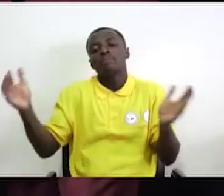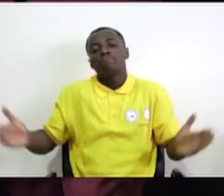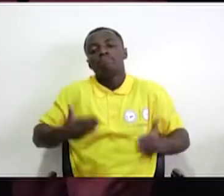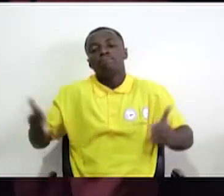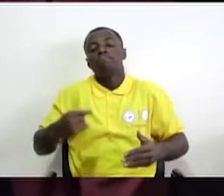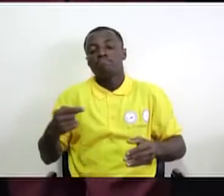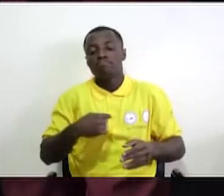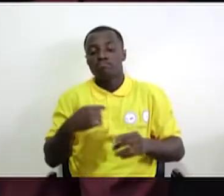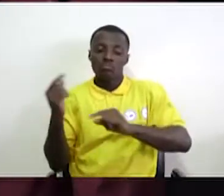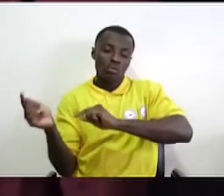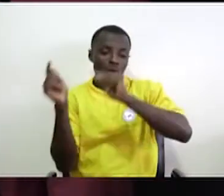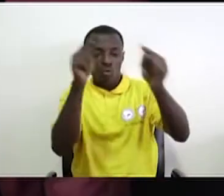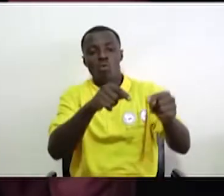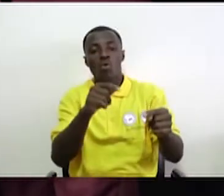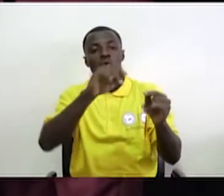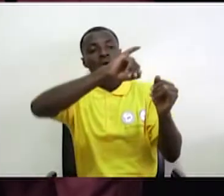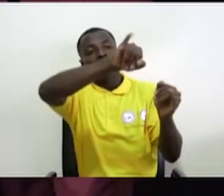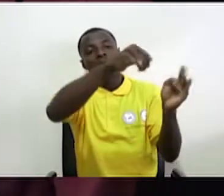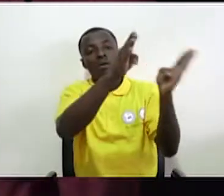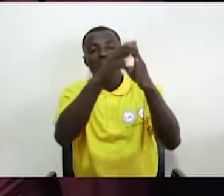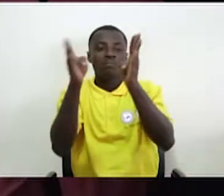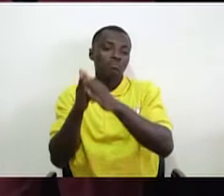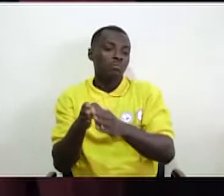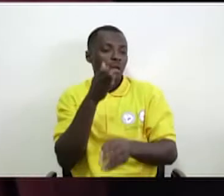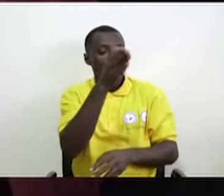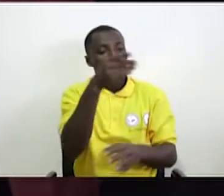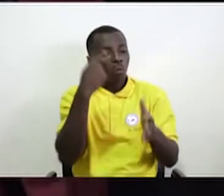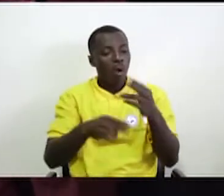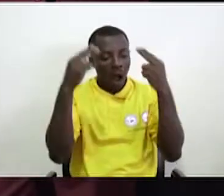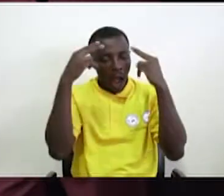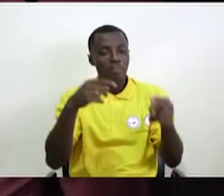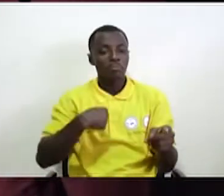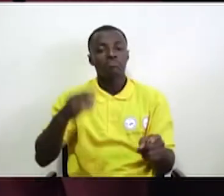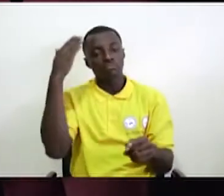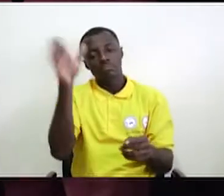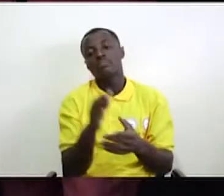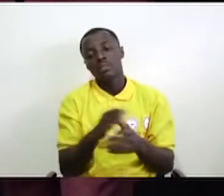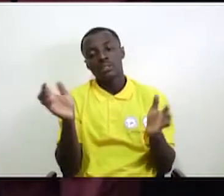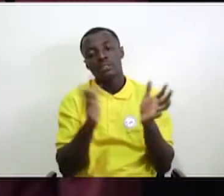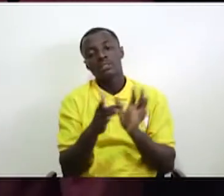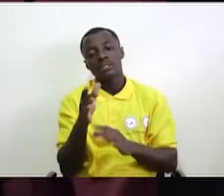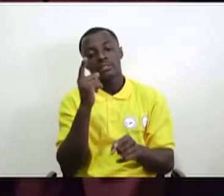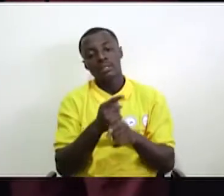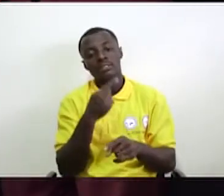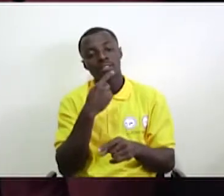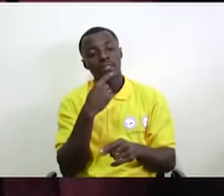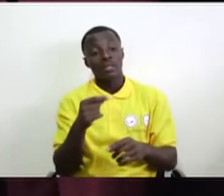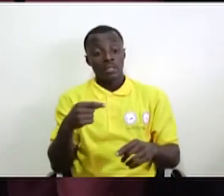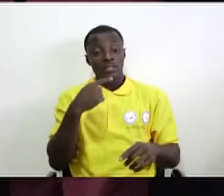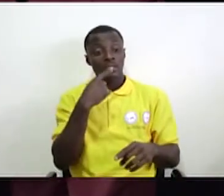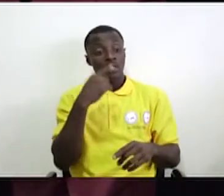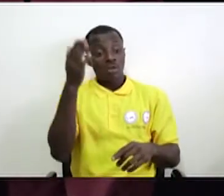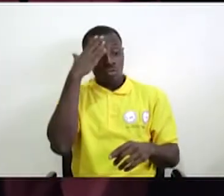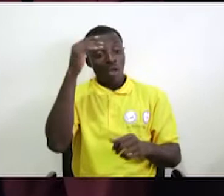to Jerusalem, not knowing what will happen to me there. I only know that in